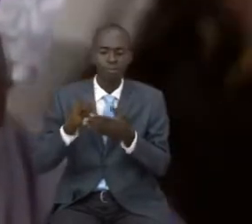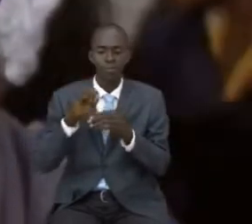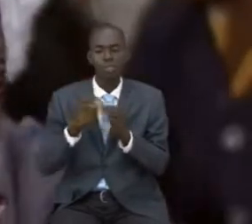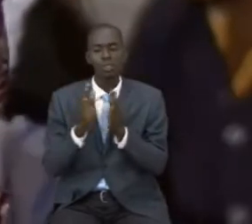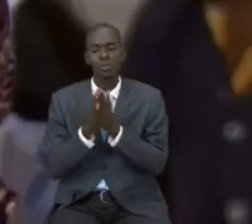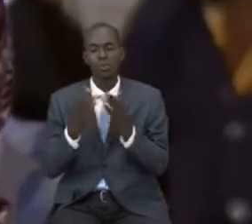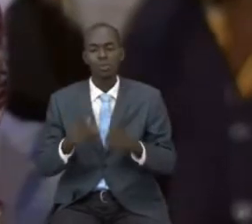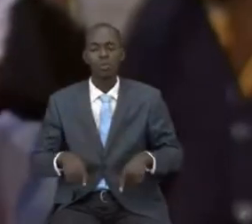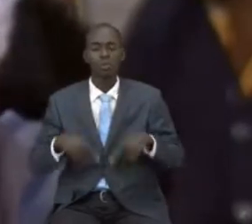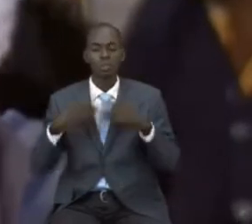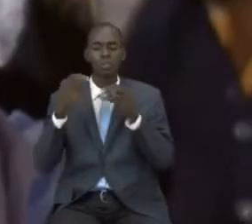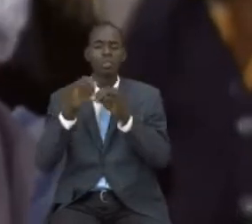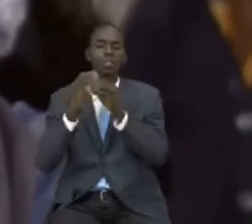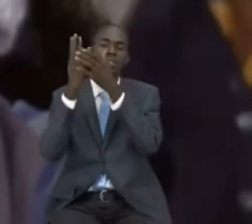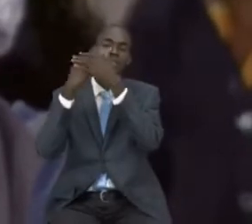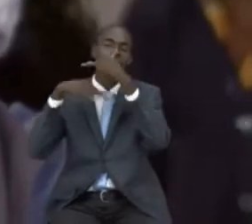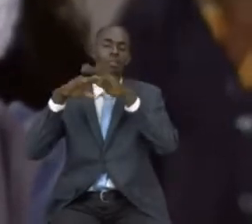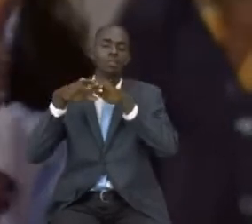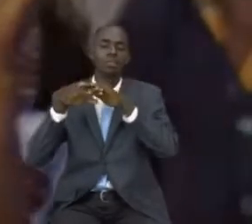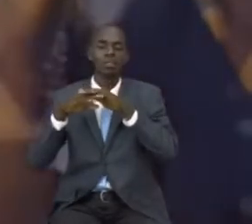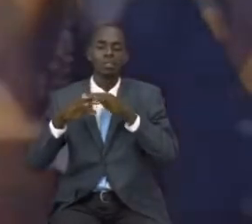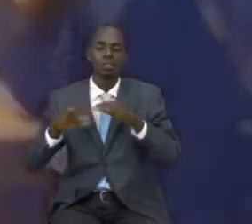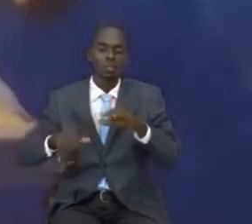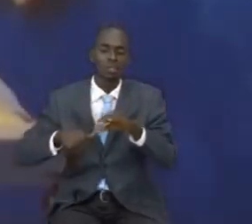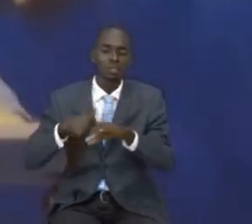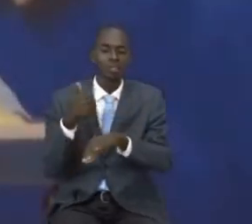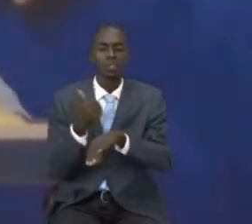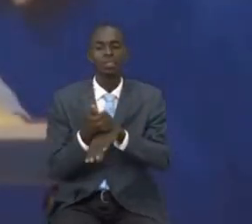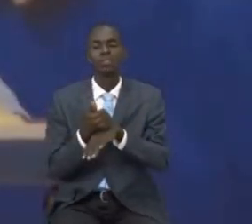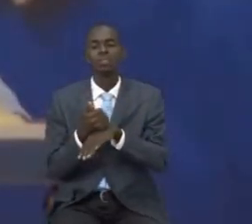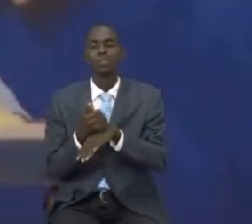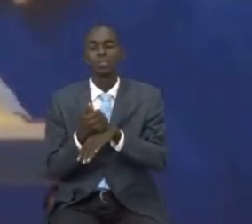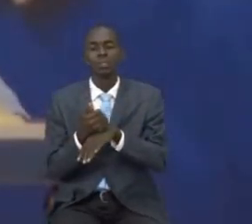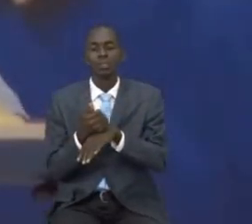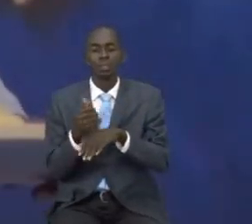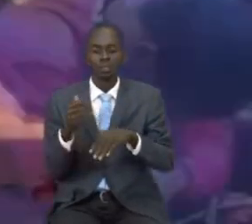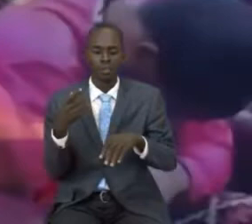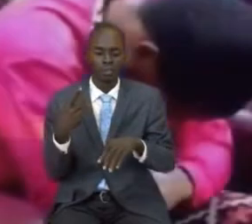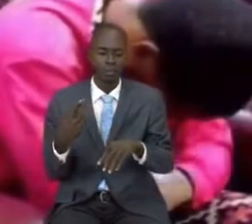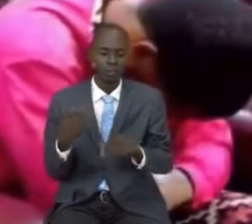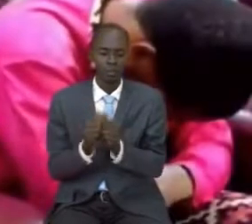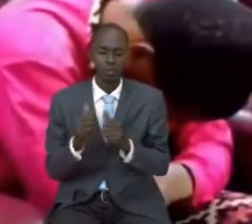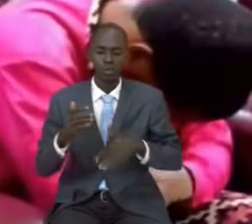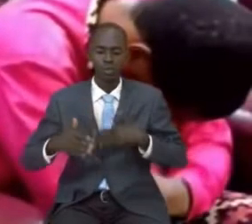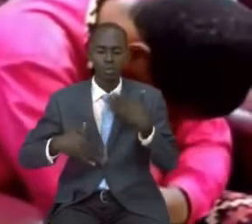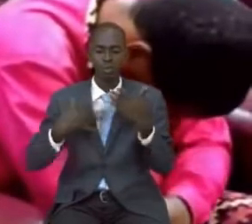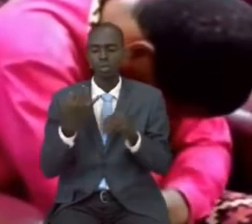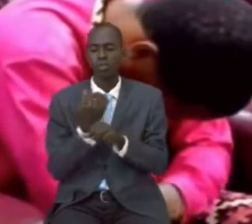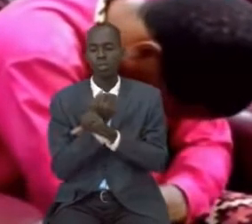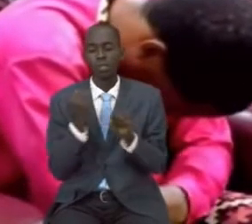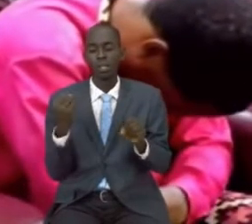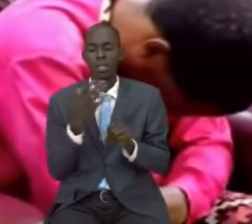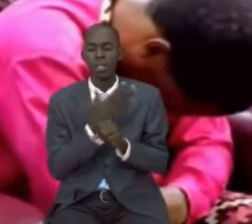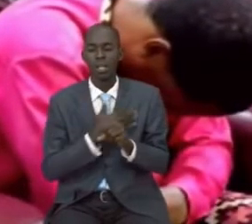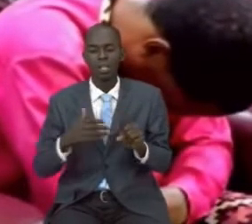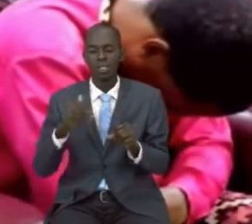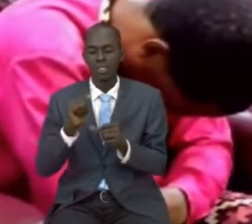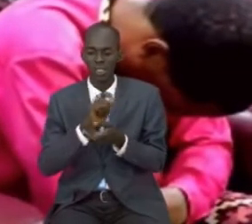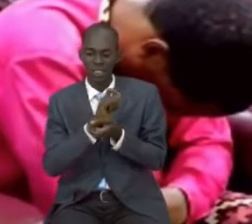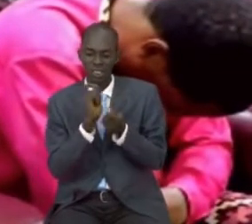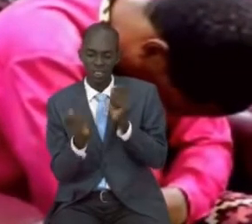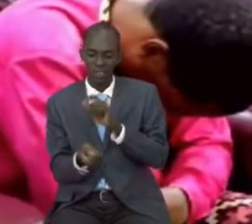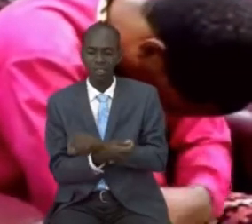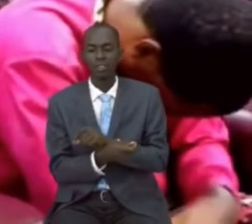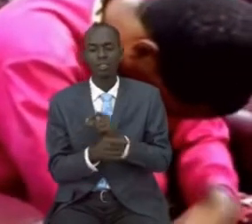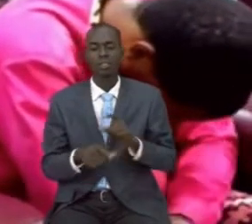book of life in heaven. Confirm of the joy of salvation and a changed, transformed